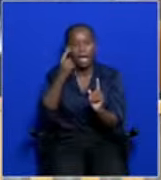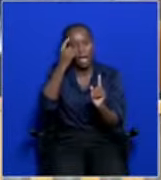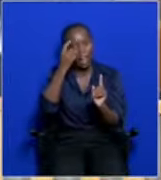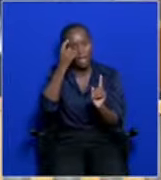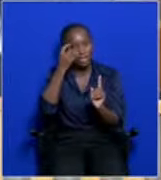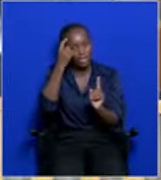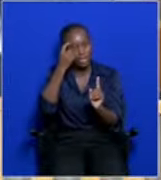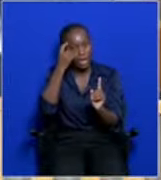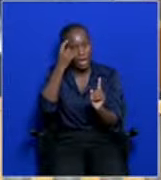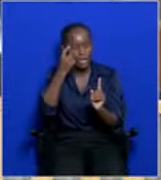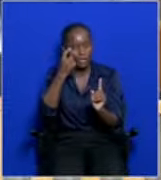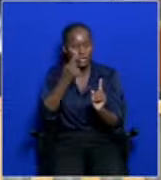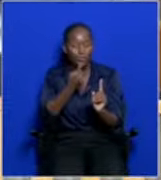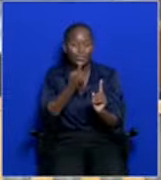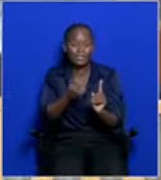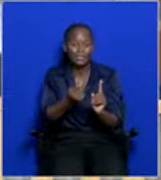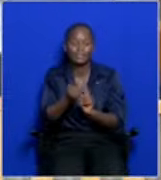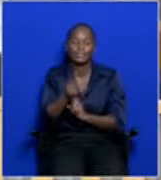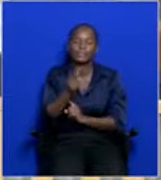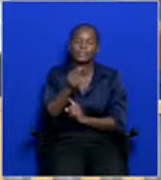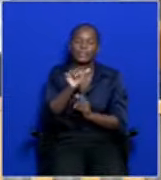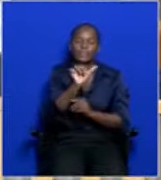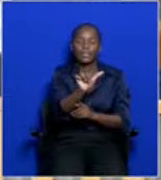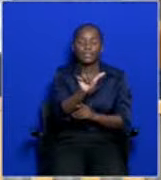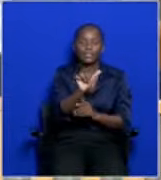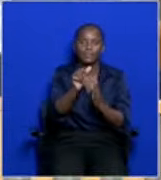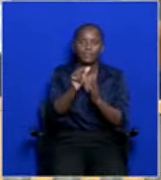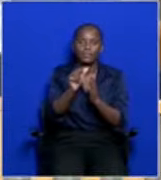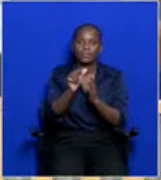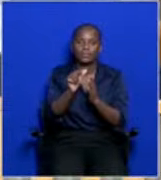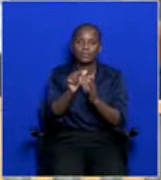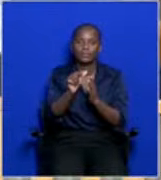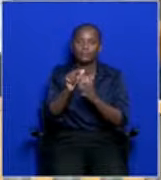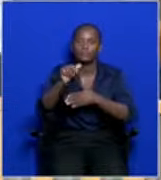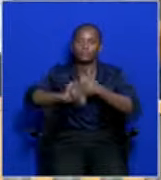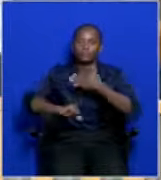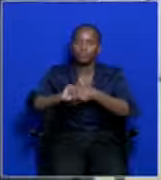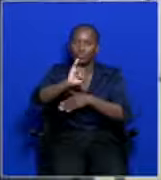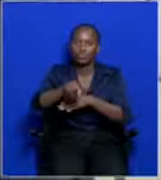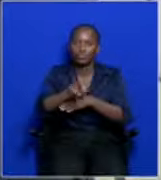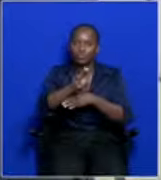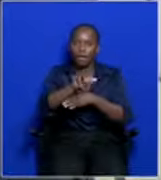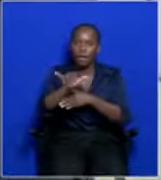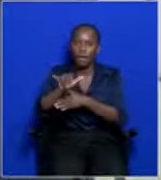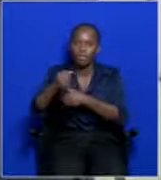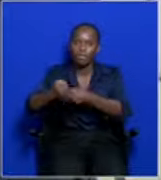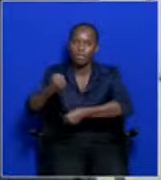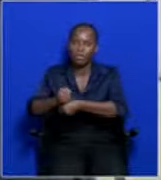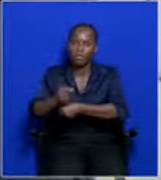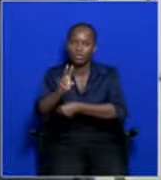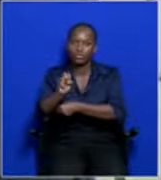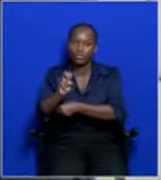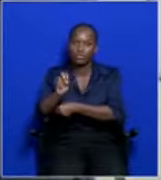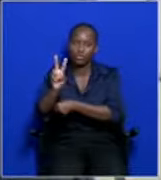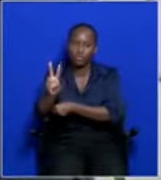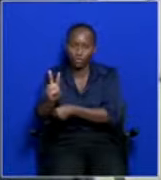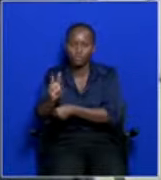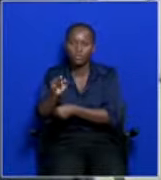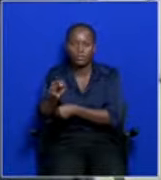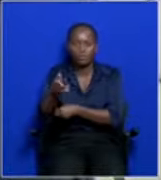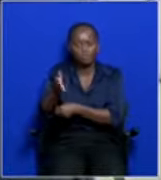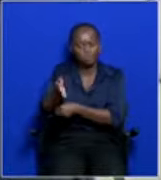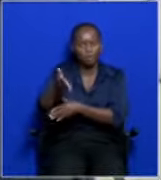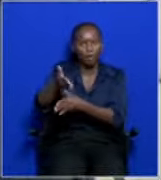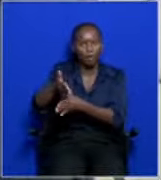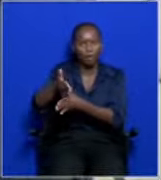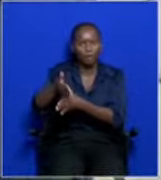2022 at approximately 11:45, he was at his workplace with a friend of his employer. His employer was